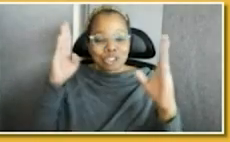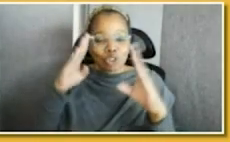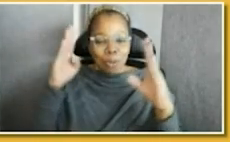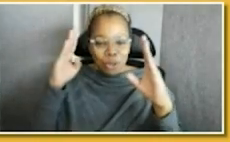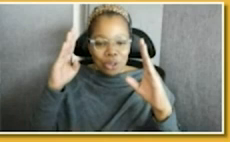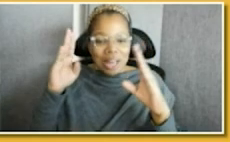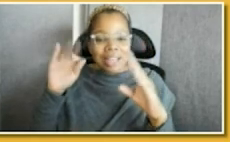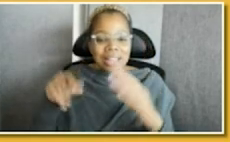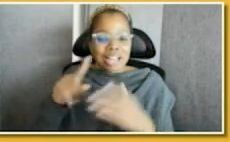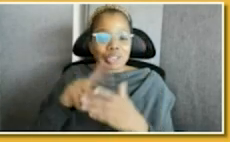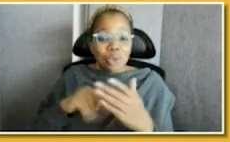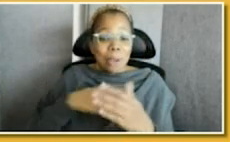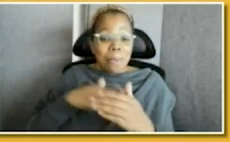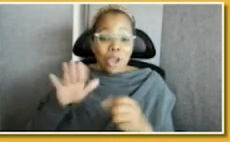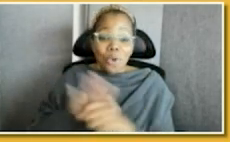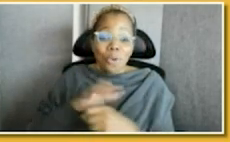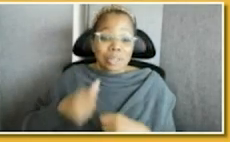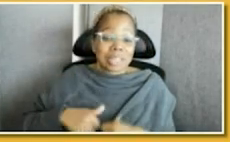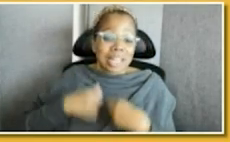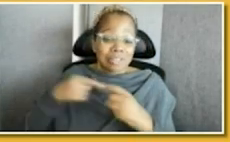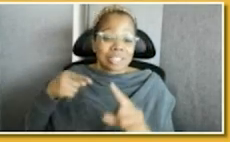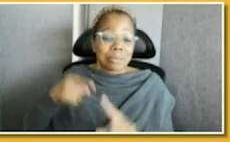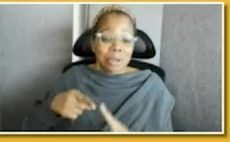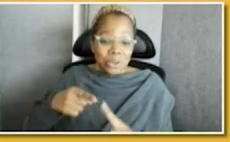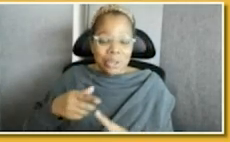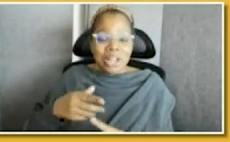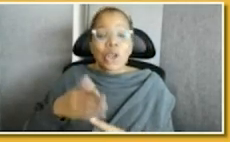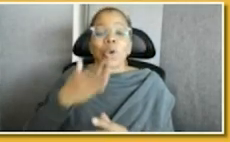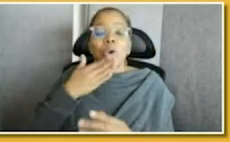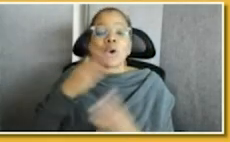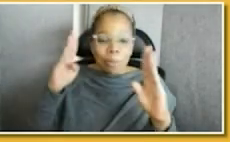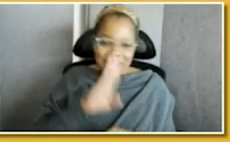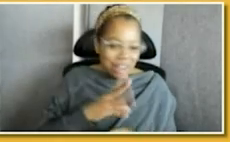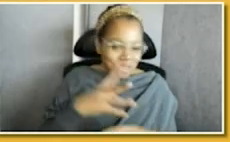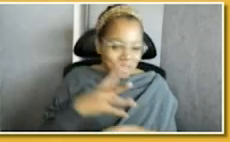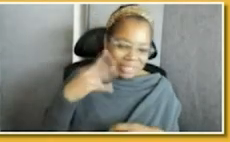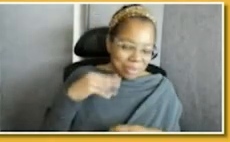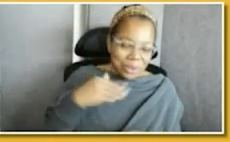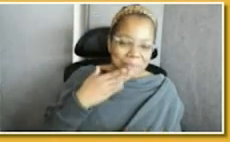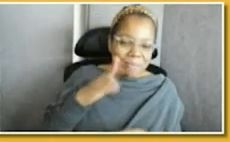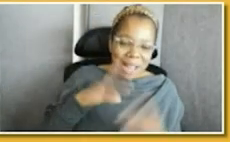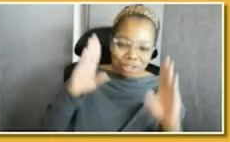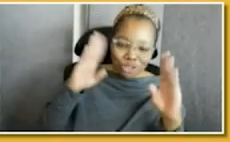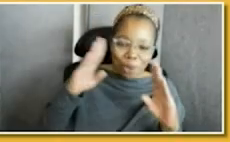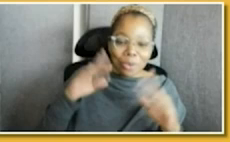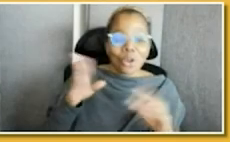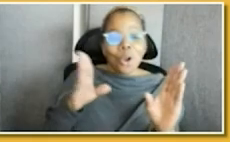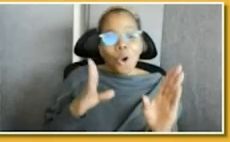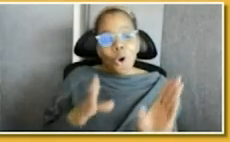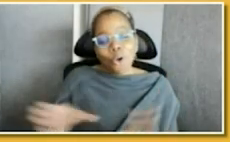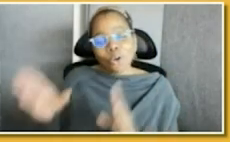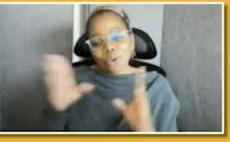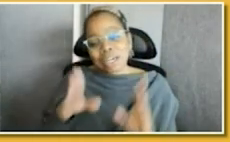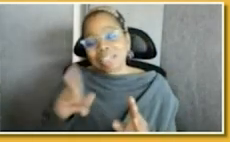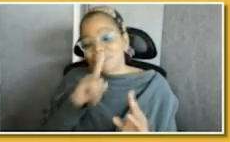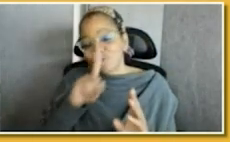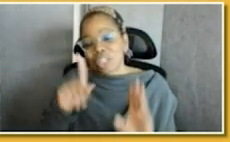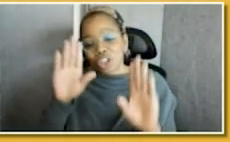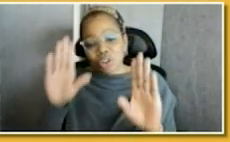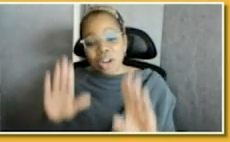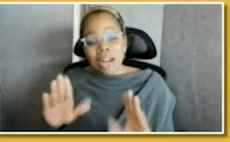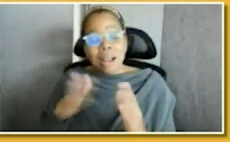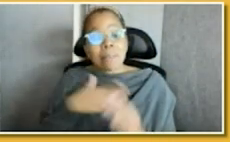at the post office was about, getting into good trouble. And I never got into bad trouble. Organizing is a great thing. My podcasts are full